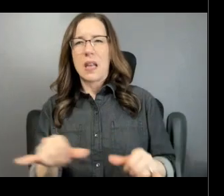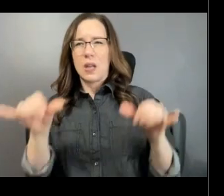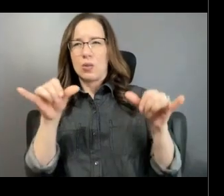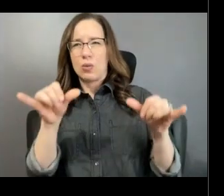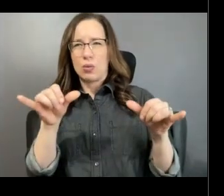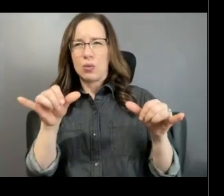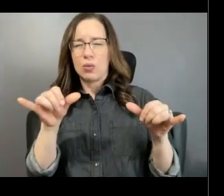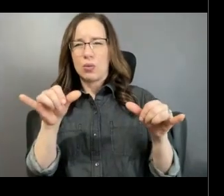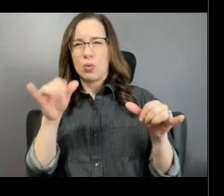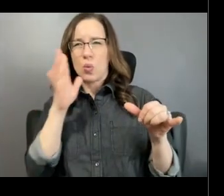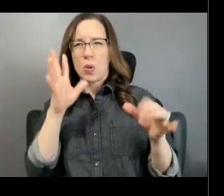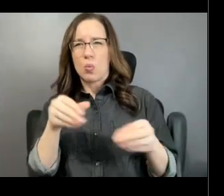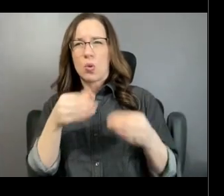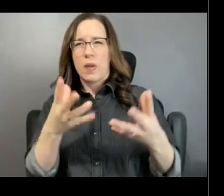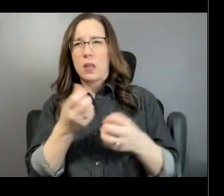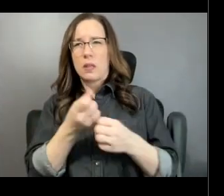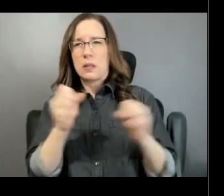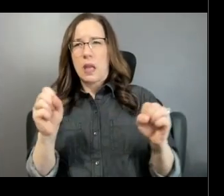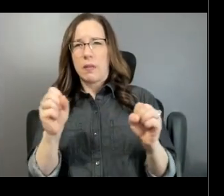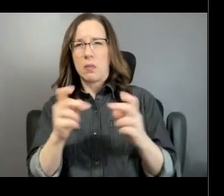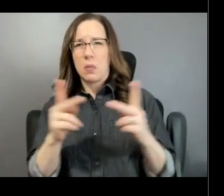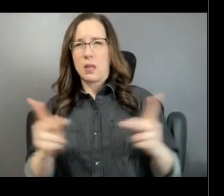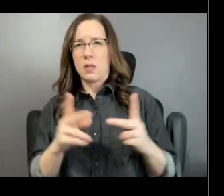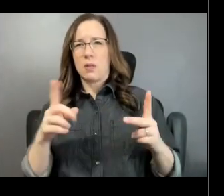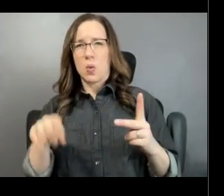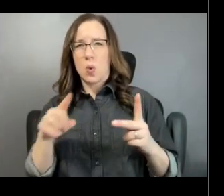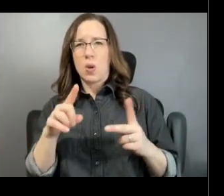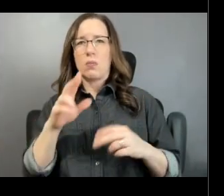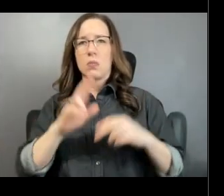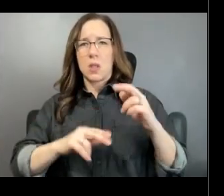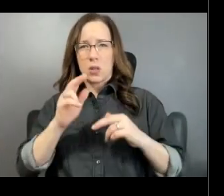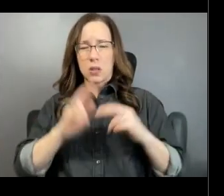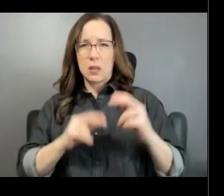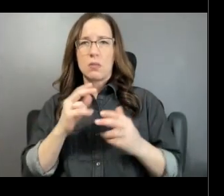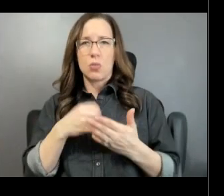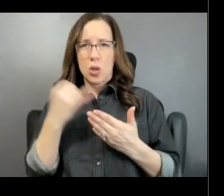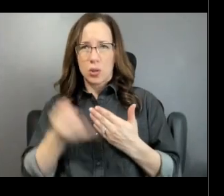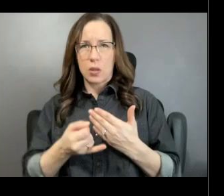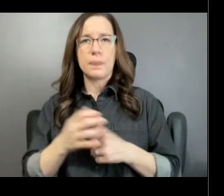that provides a safe harbor for building projects.